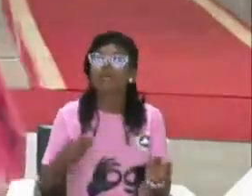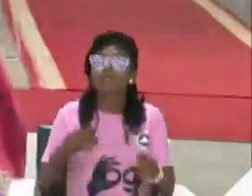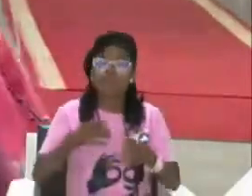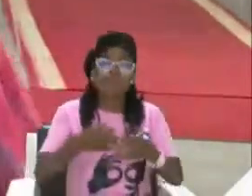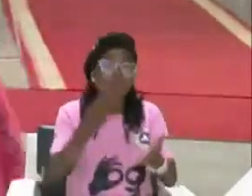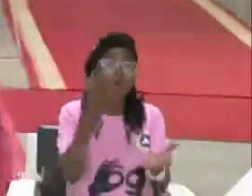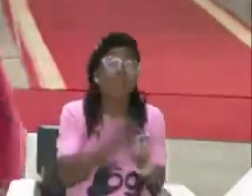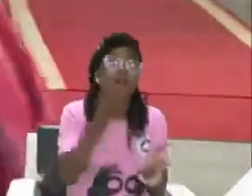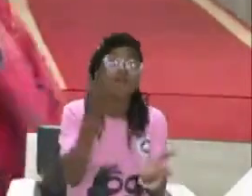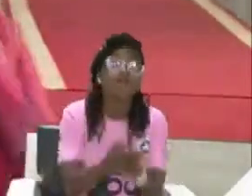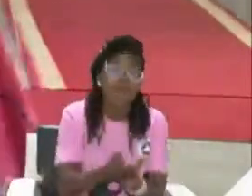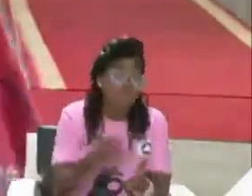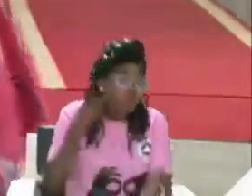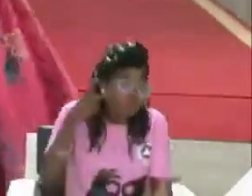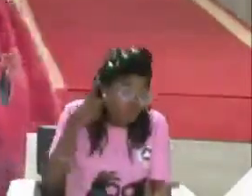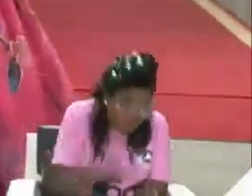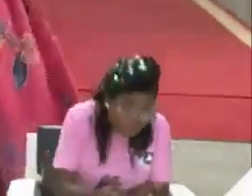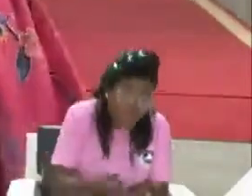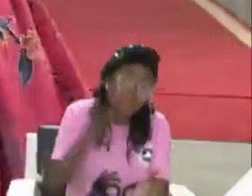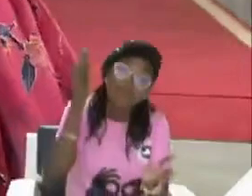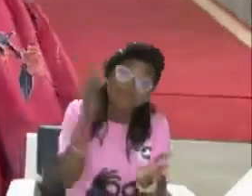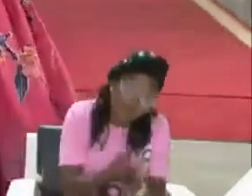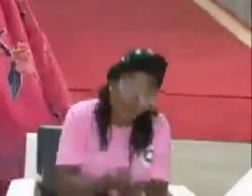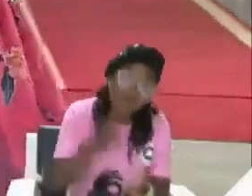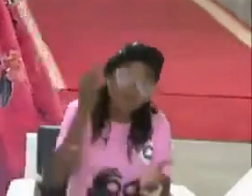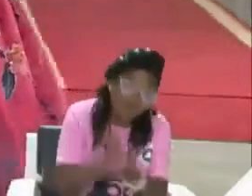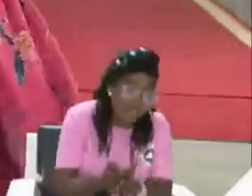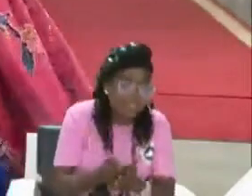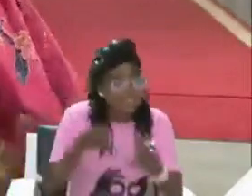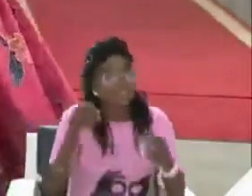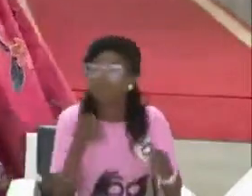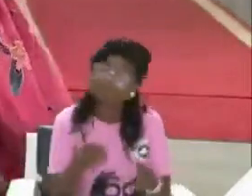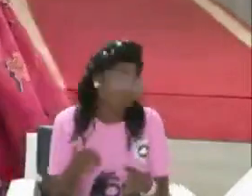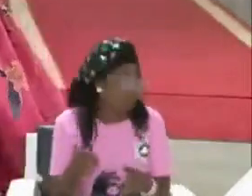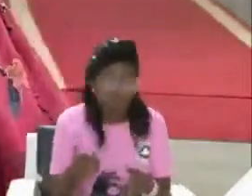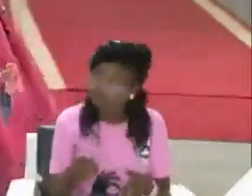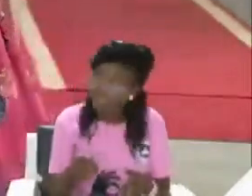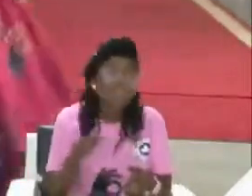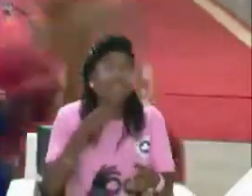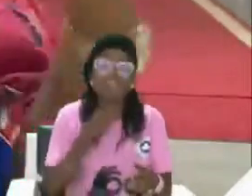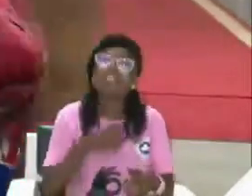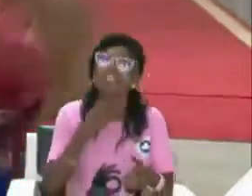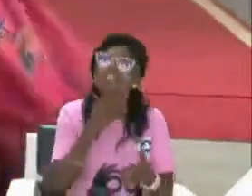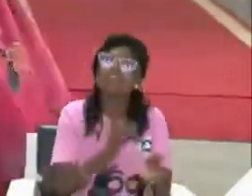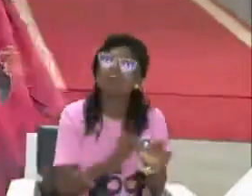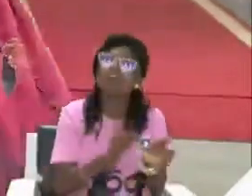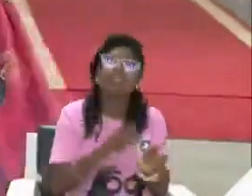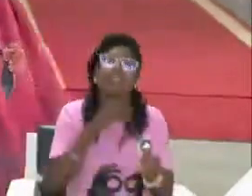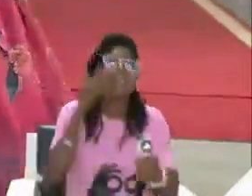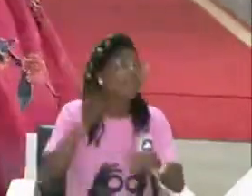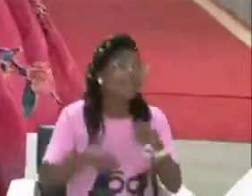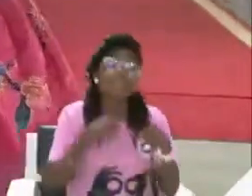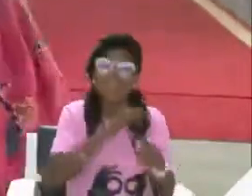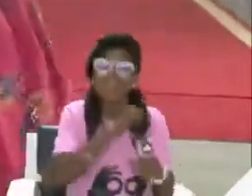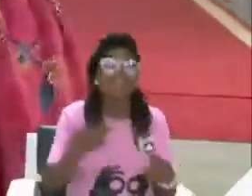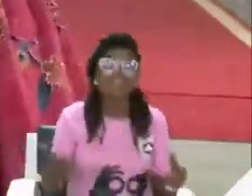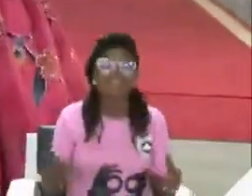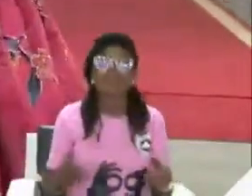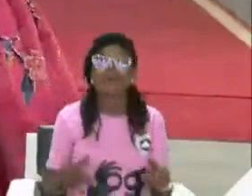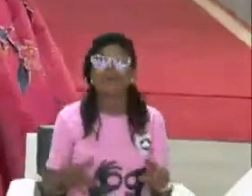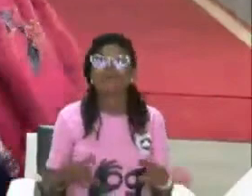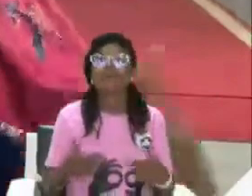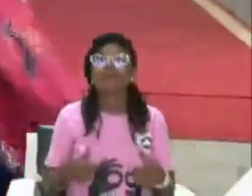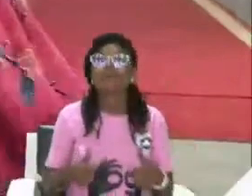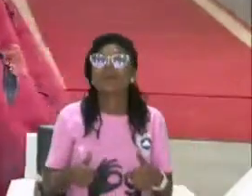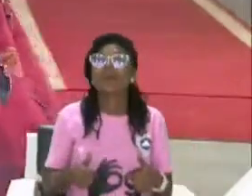looked at my file. He looked at my file. He shook his head. He said, doctor, say something. He couldn't say anything. He said, lay down on the